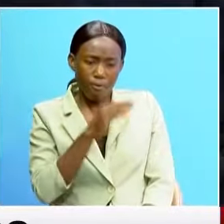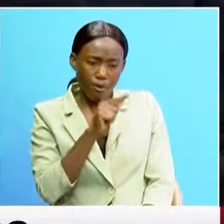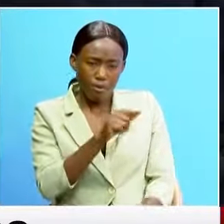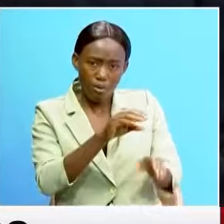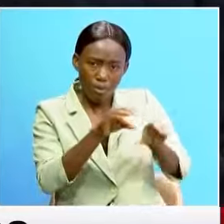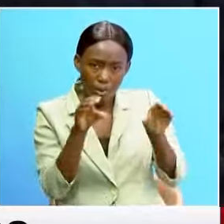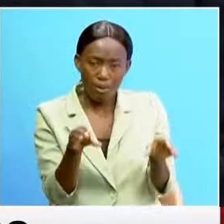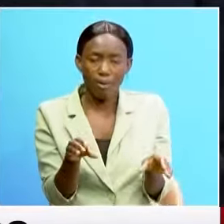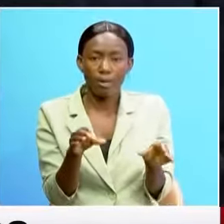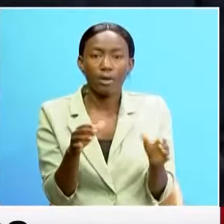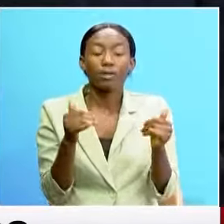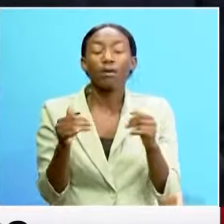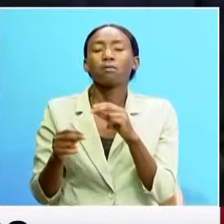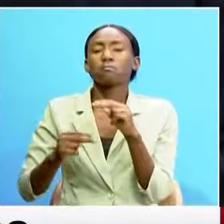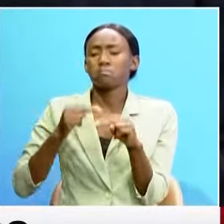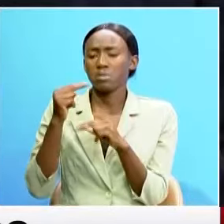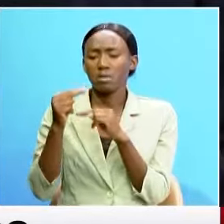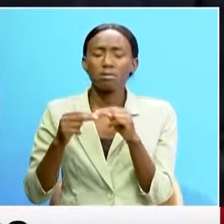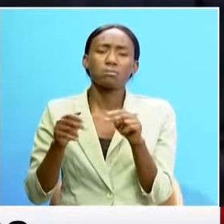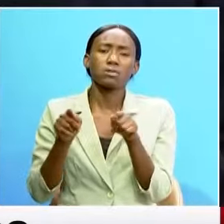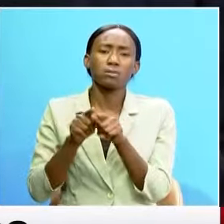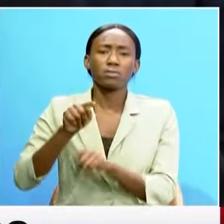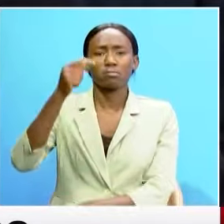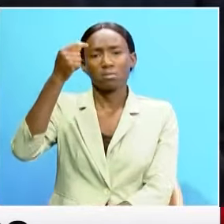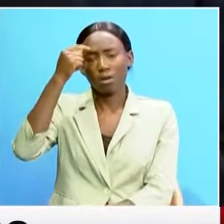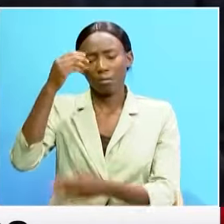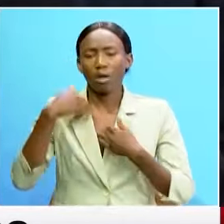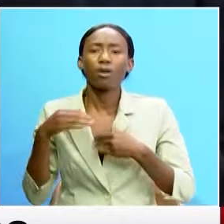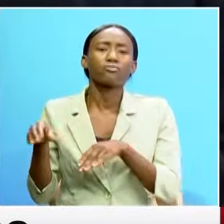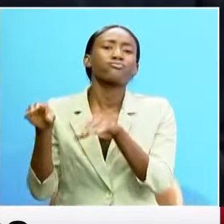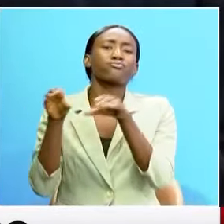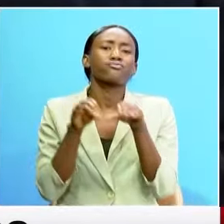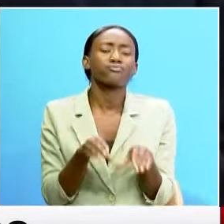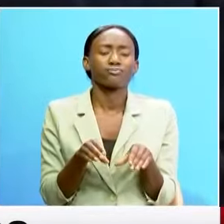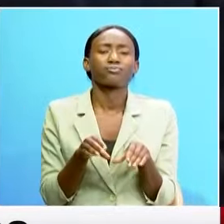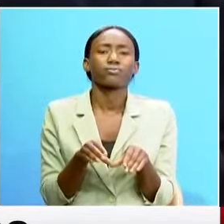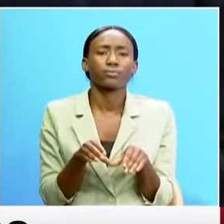eat. And this is exactly what the government is doing.